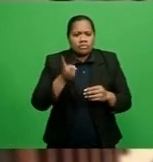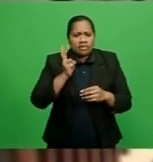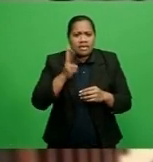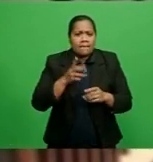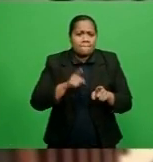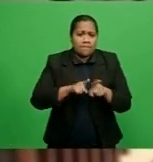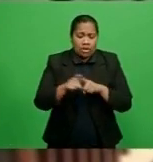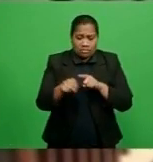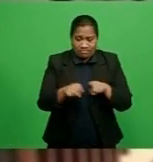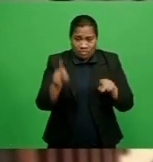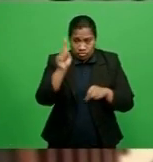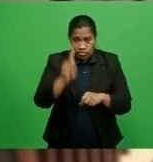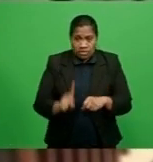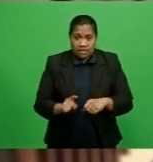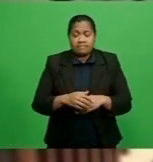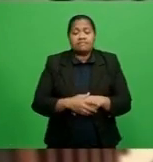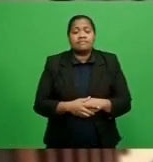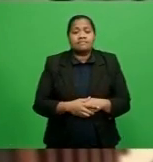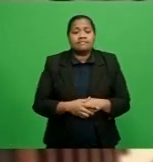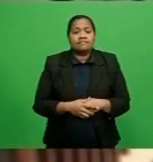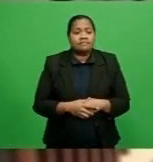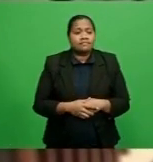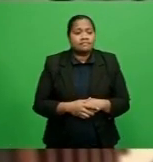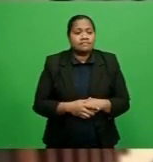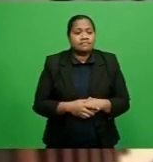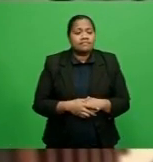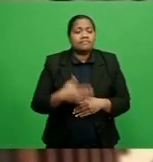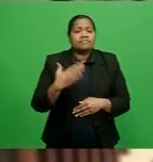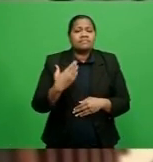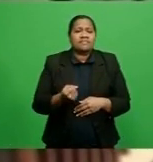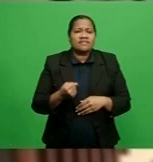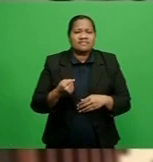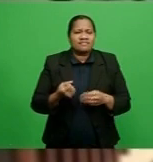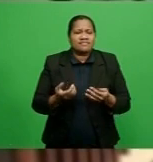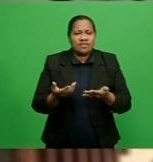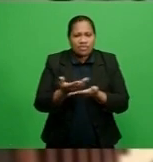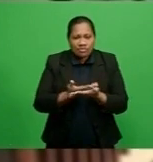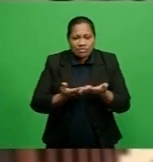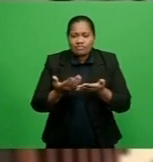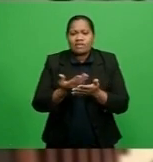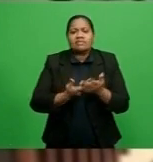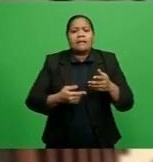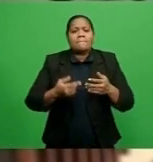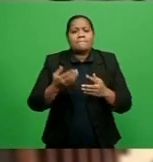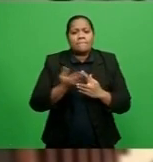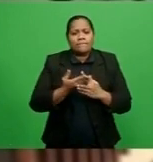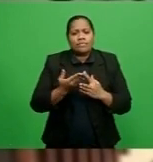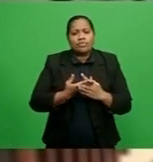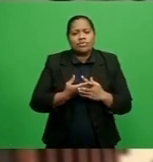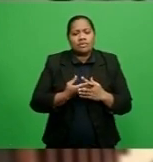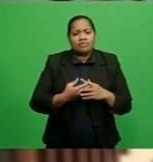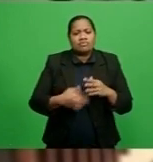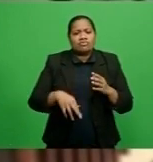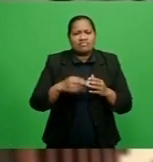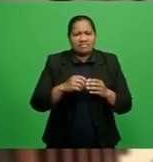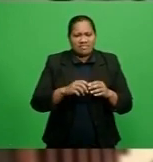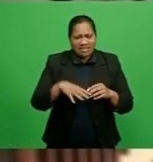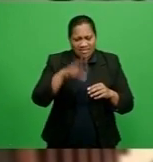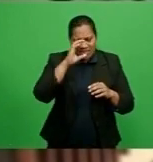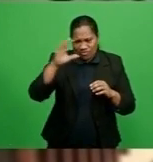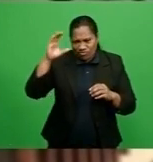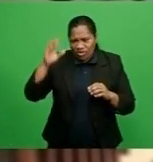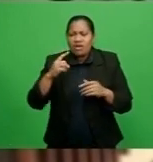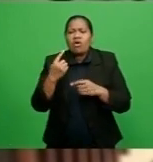today amid fading hopes for a compromise between Republicans and Democrats over additional economic